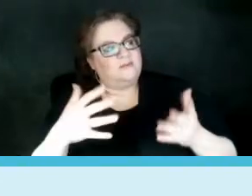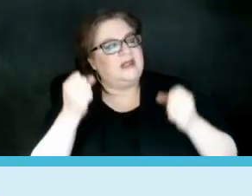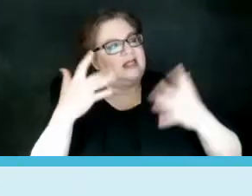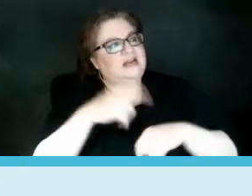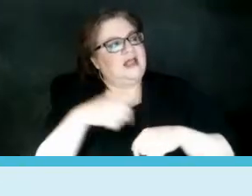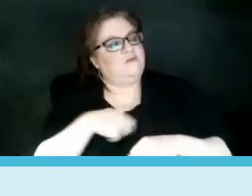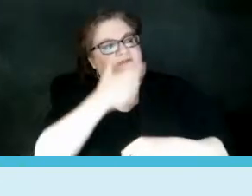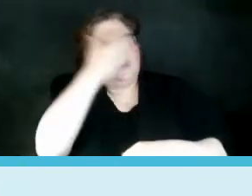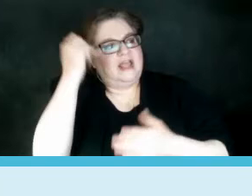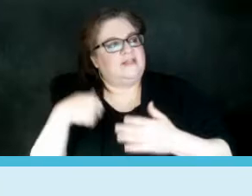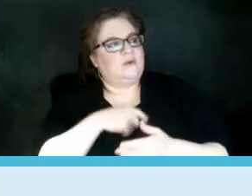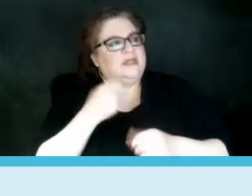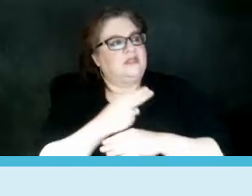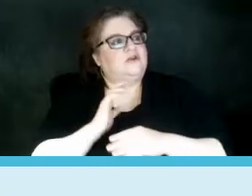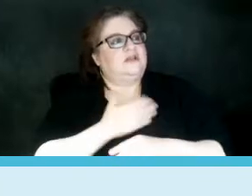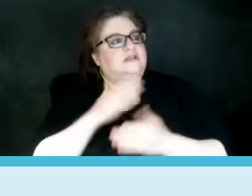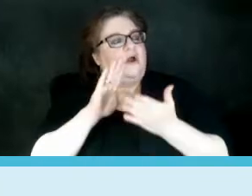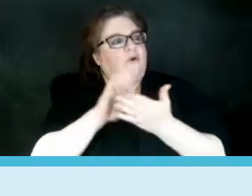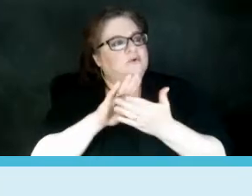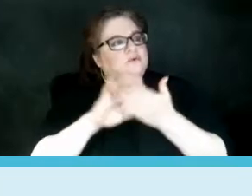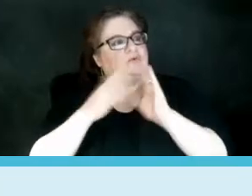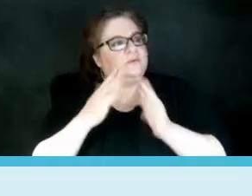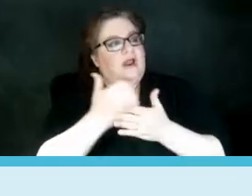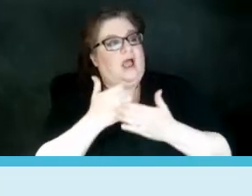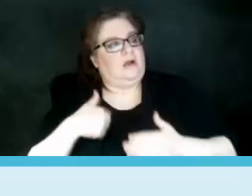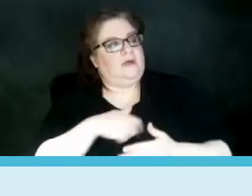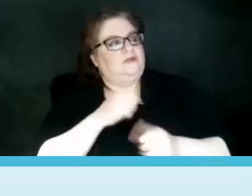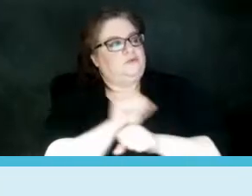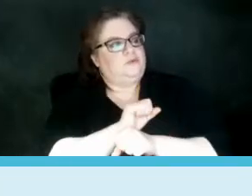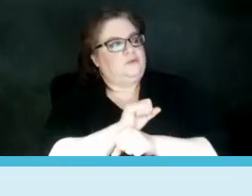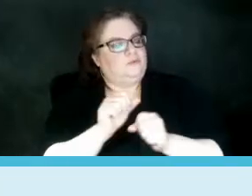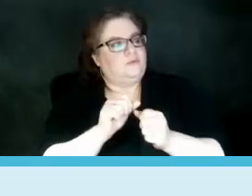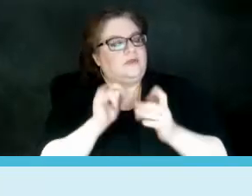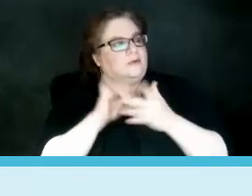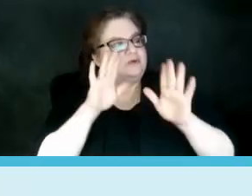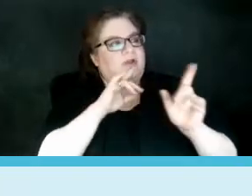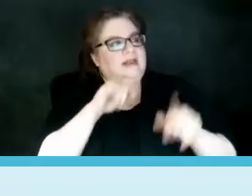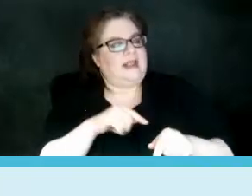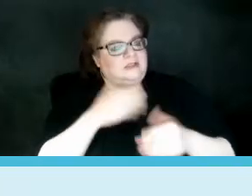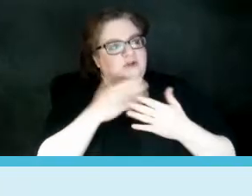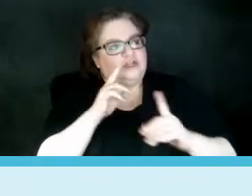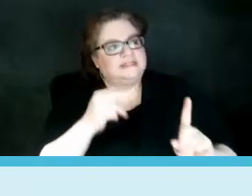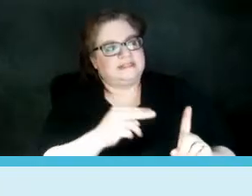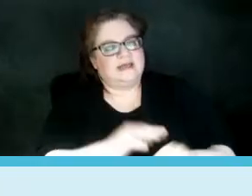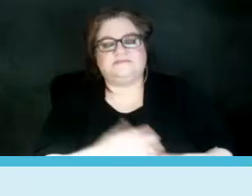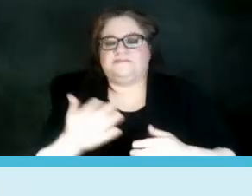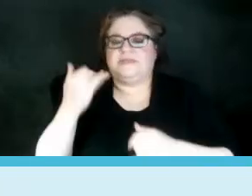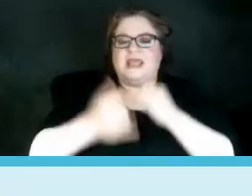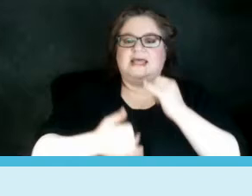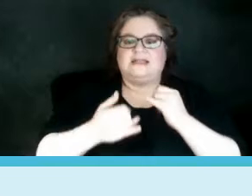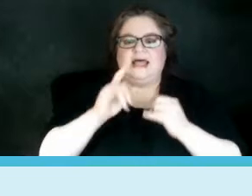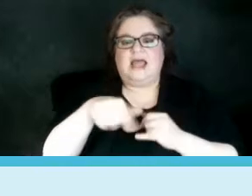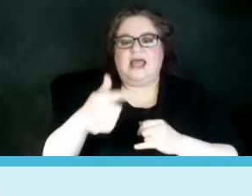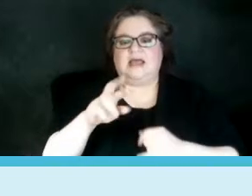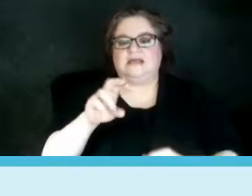forget that we can utilize our school community to help us with the work. So definitely great answer, good insight on that. Last but not least on this question,